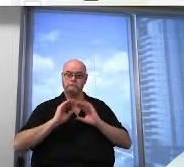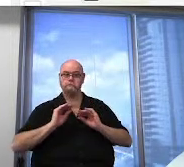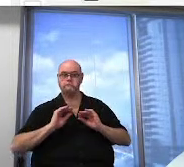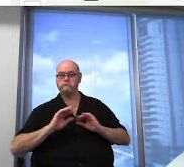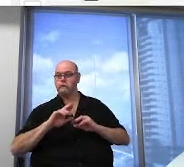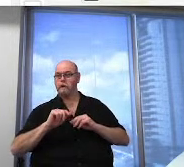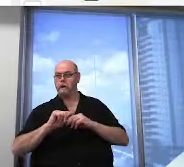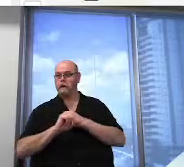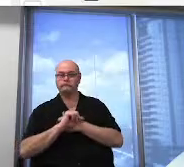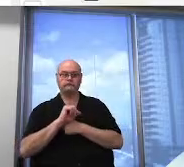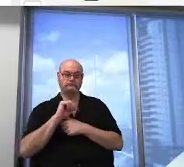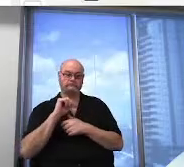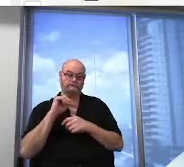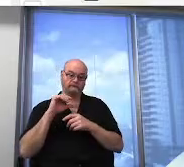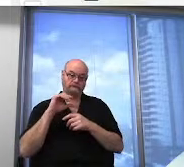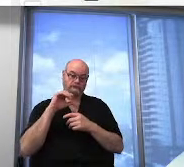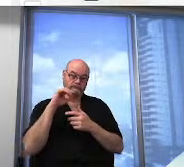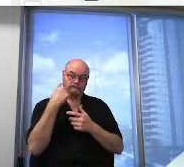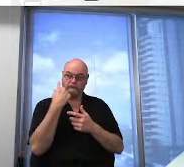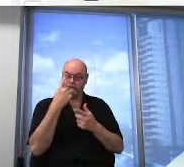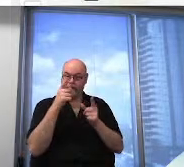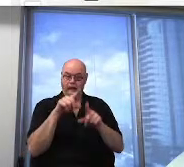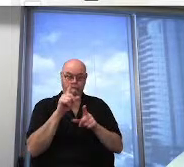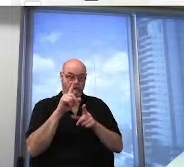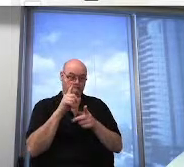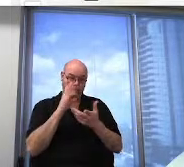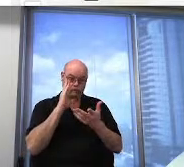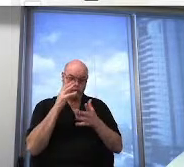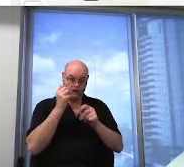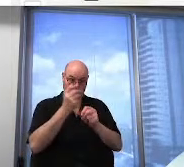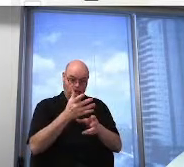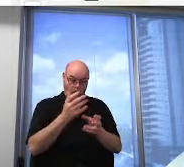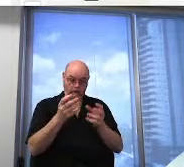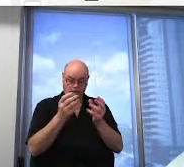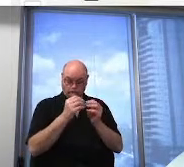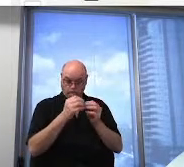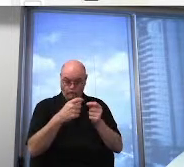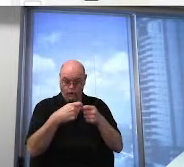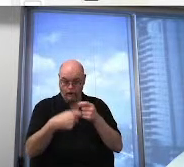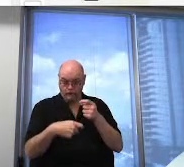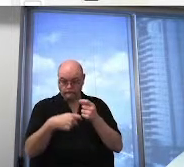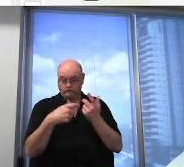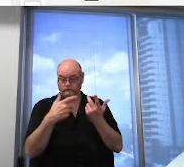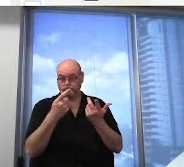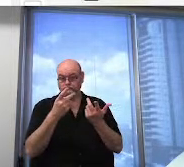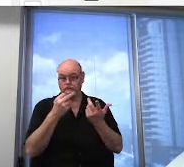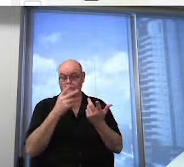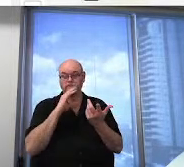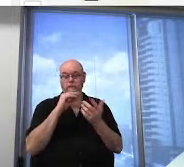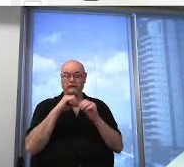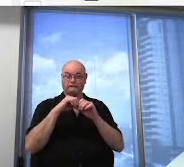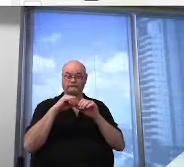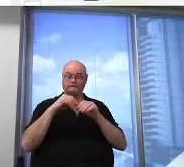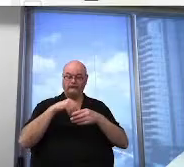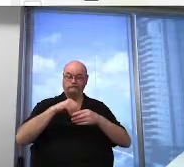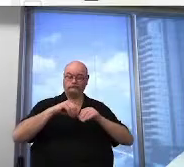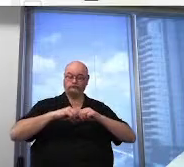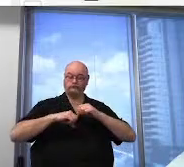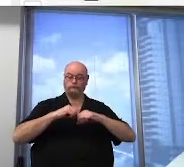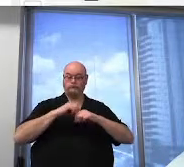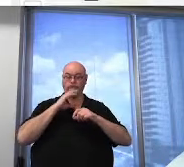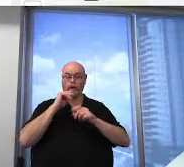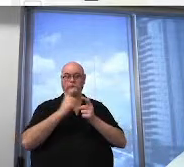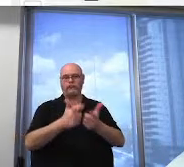actually is an at-risk condition that could cause either cascaded outages. When we're talking about transmission infrastructure, we're talking